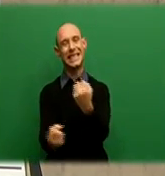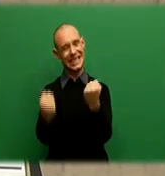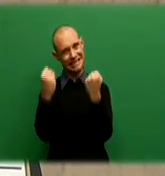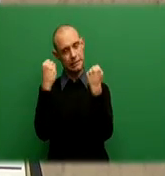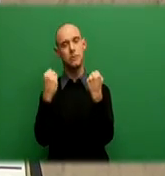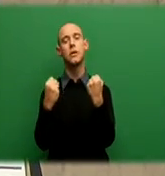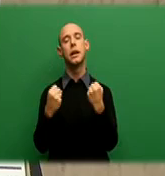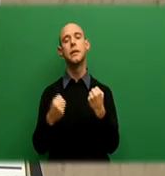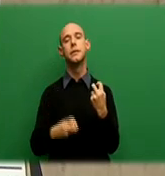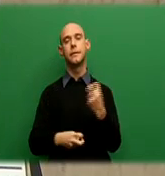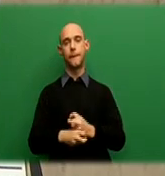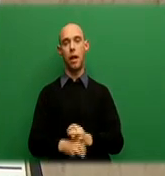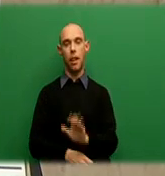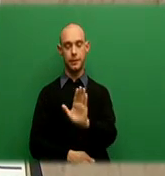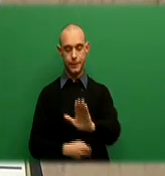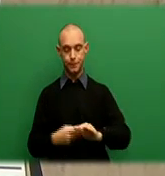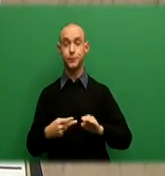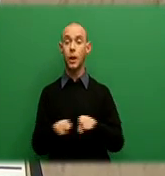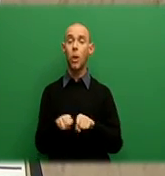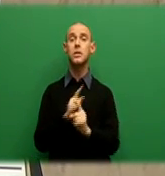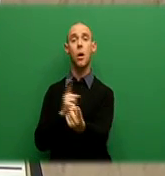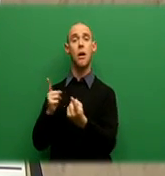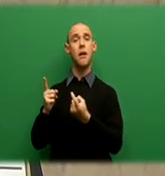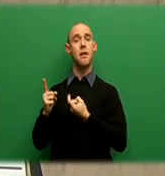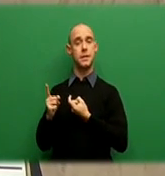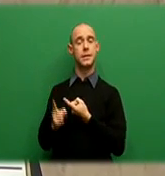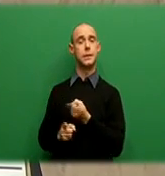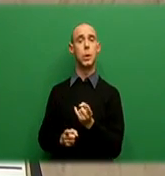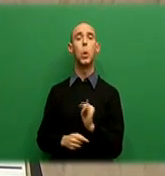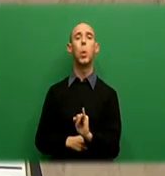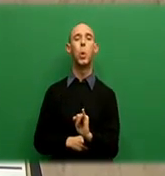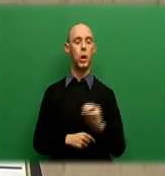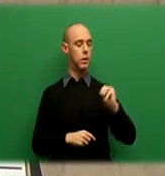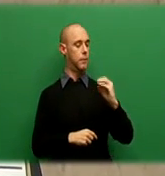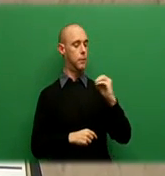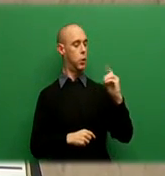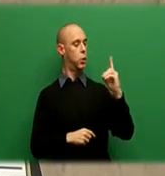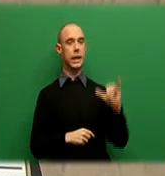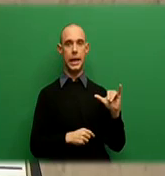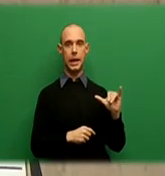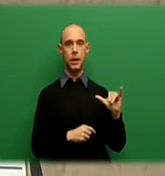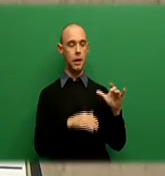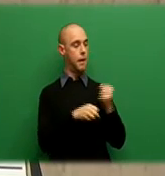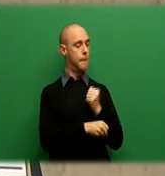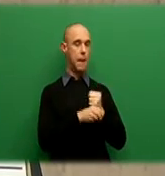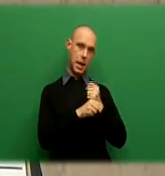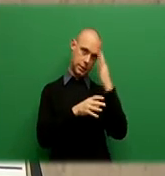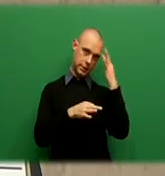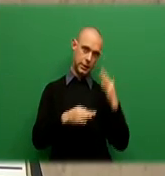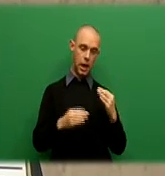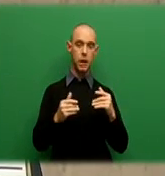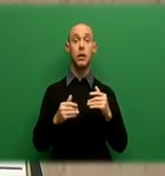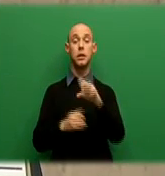And similarly, there was a question about the Moody's downgrade. I think it is absolutely